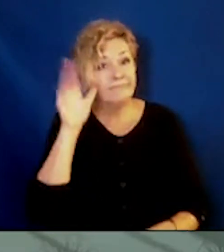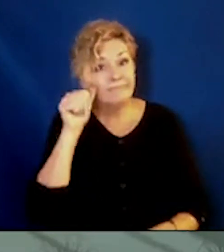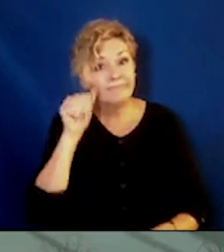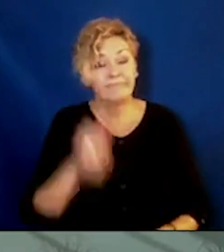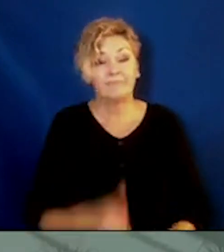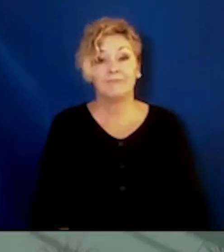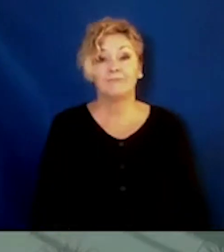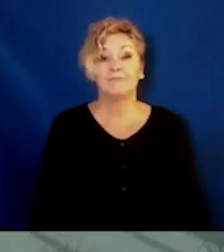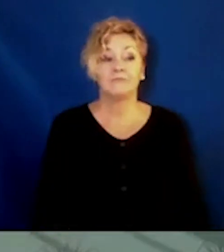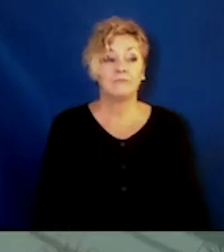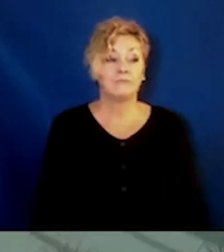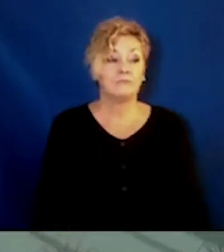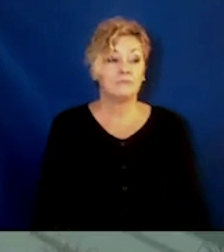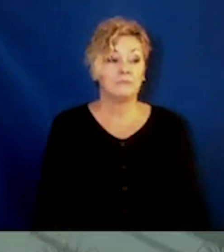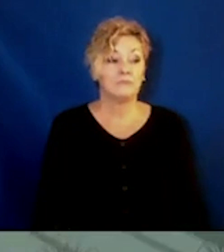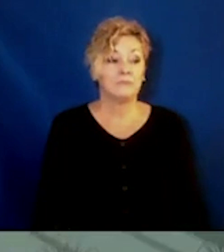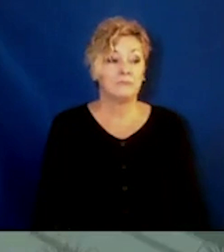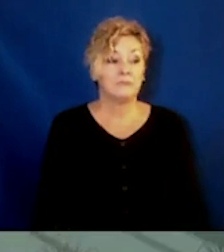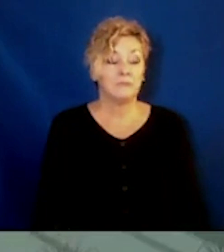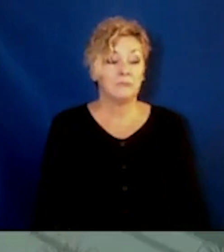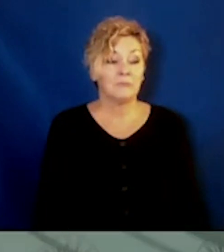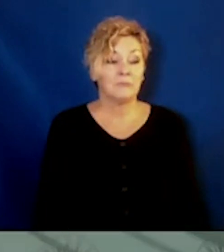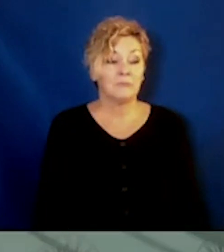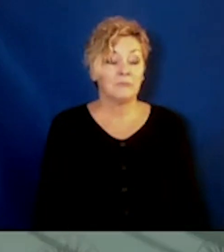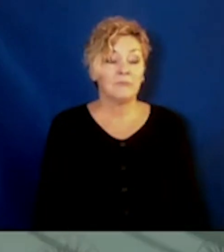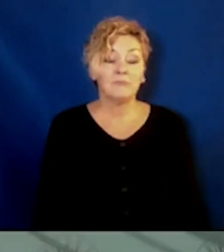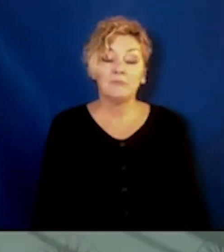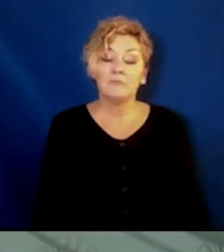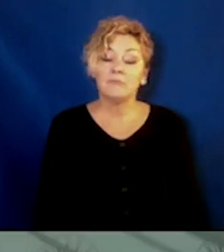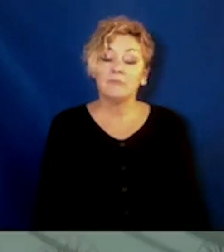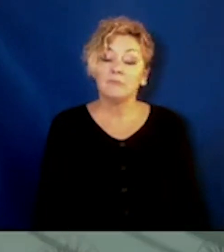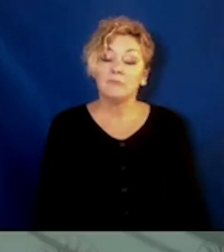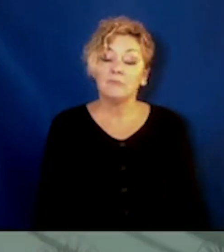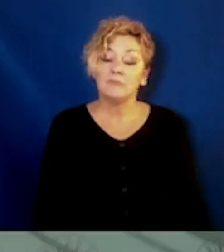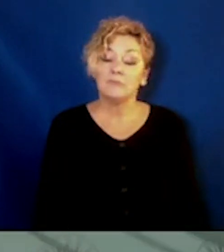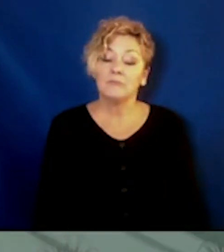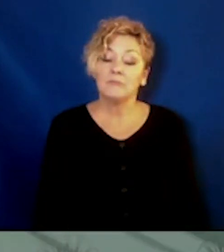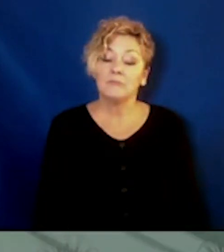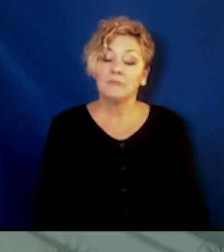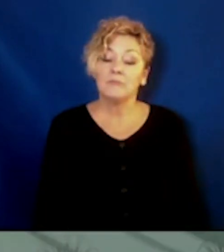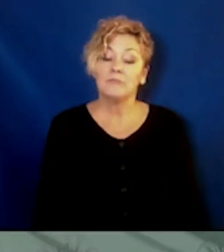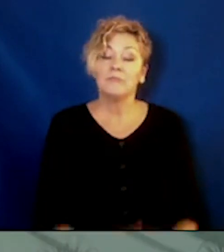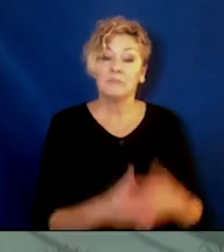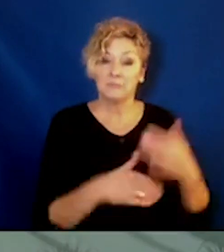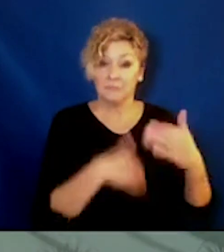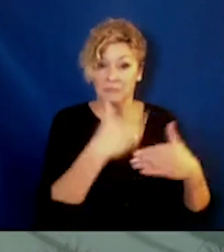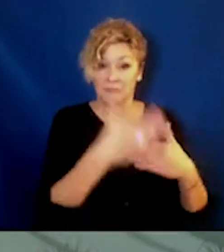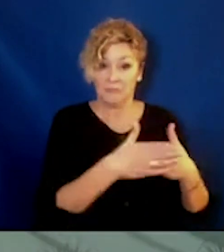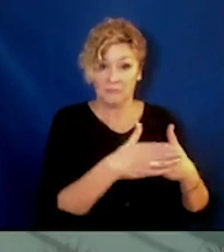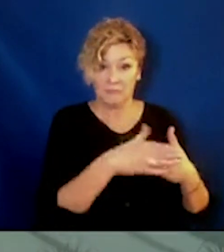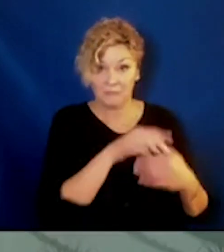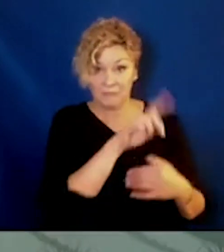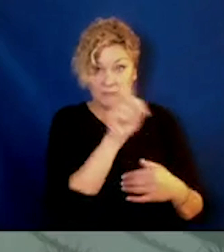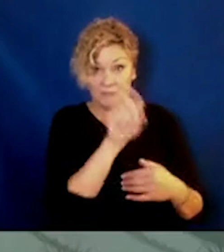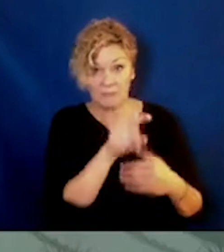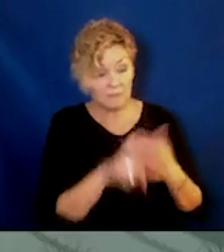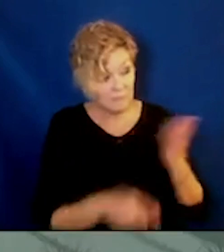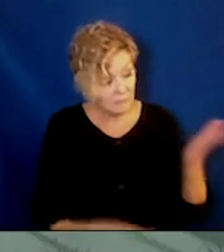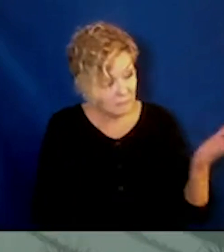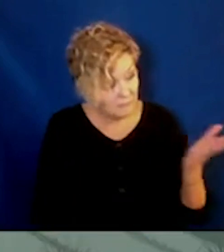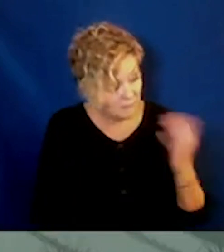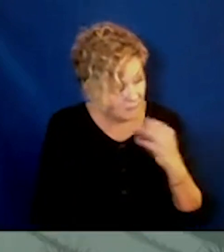and so many others in public health, and it's what we're going to continue to do. But obviously that, like all events, are going to be reviewed,